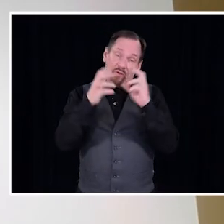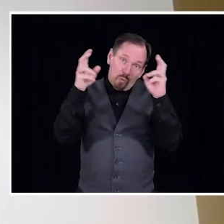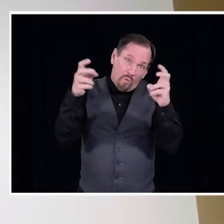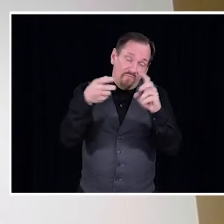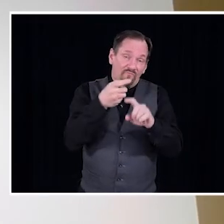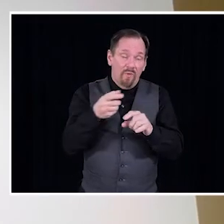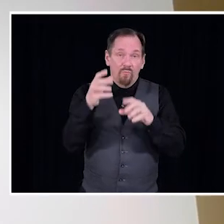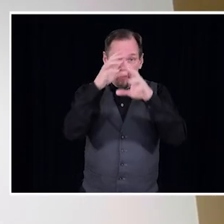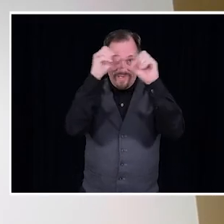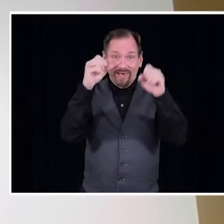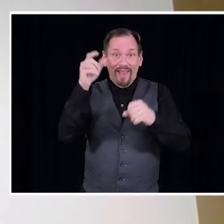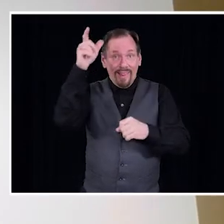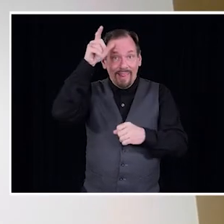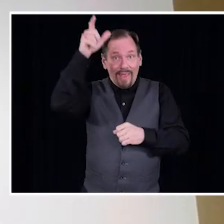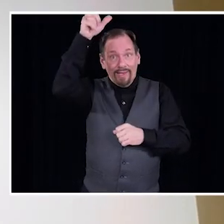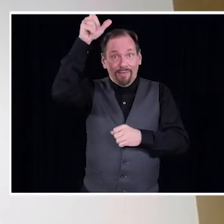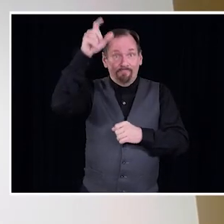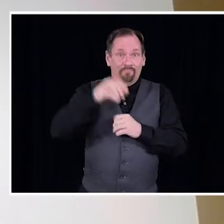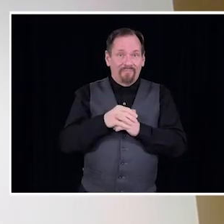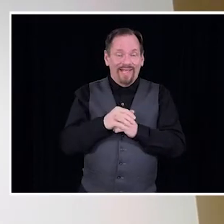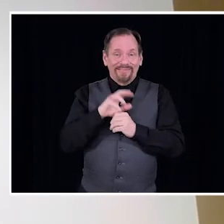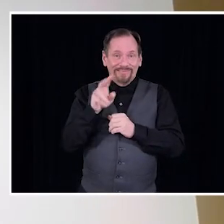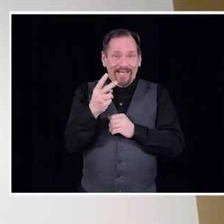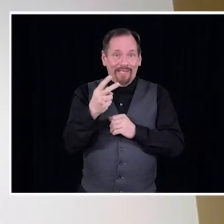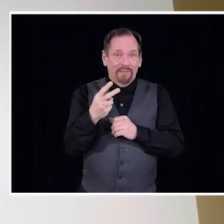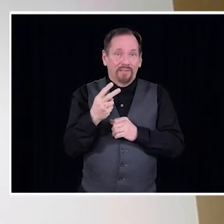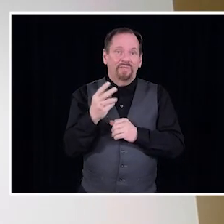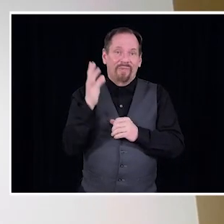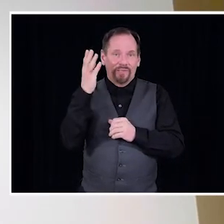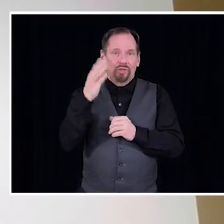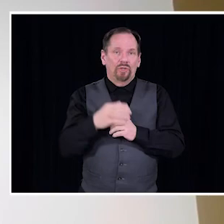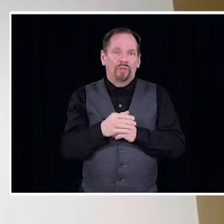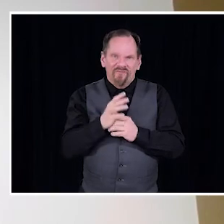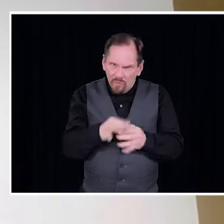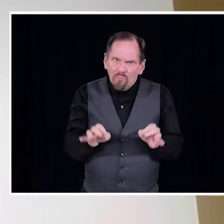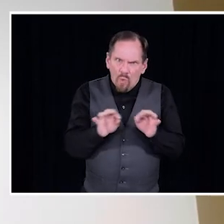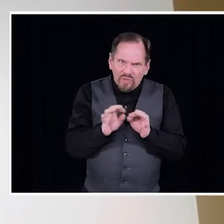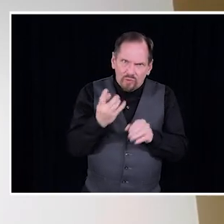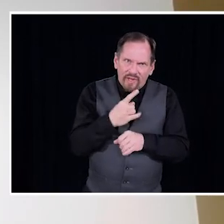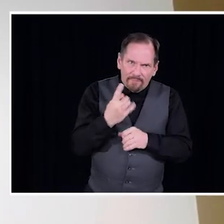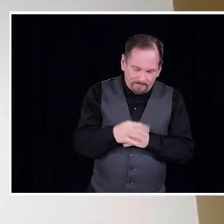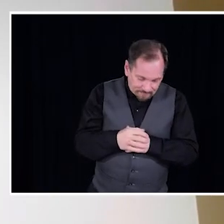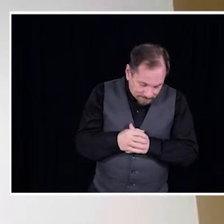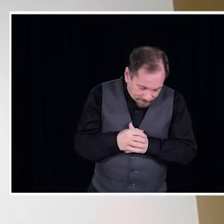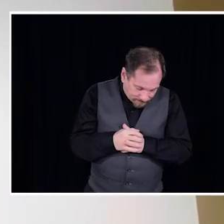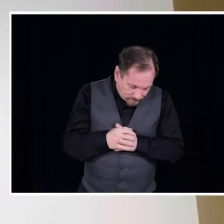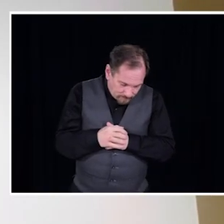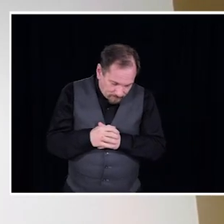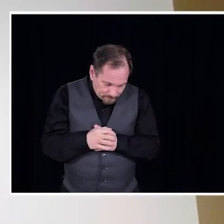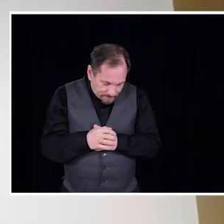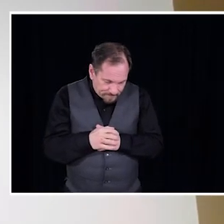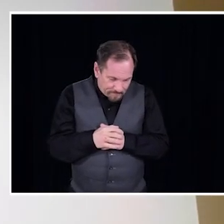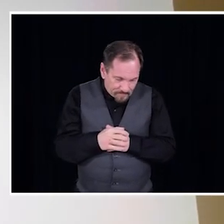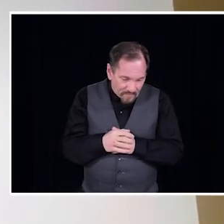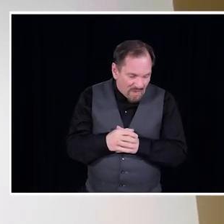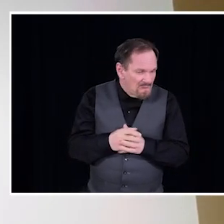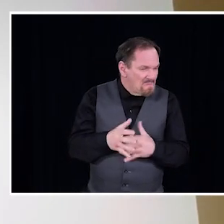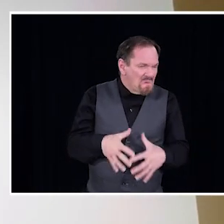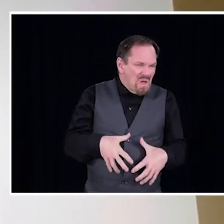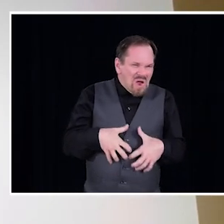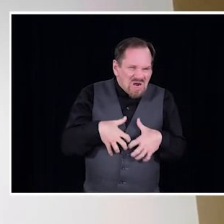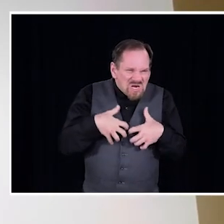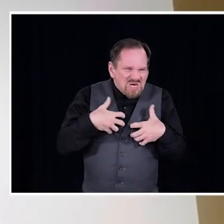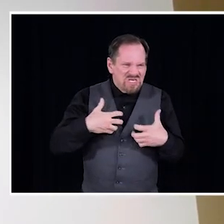second inaugural speech, which I think is very appropriate for our world today. With malice towards